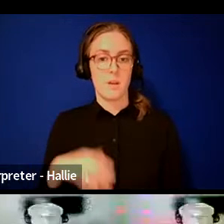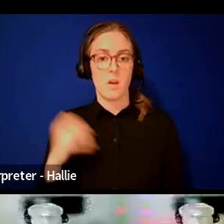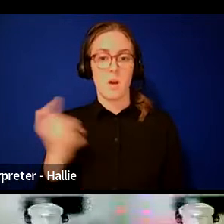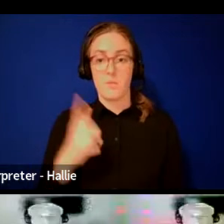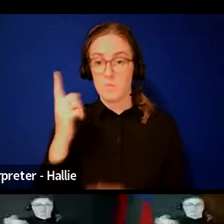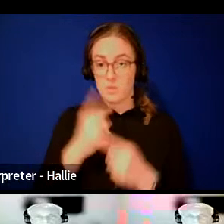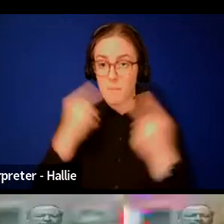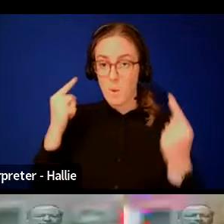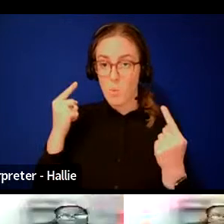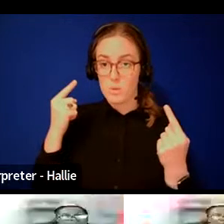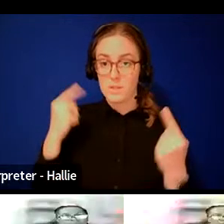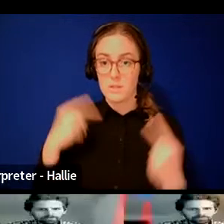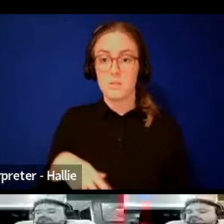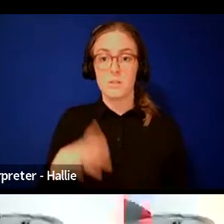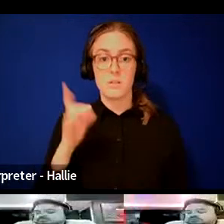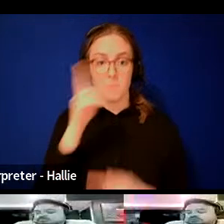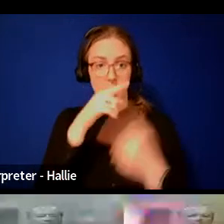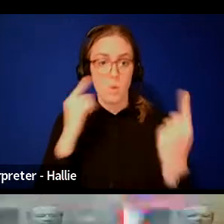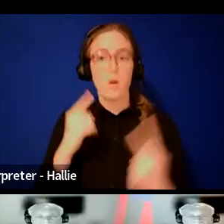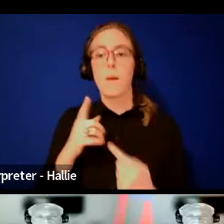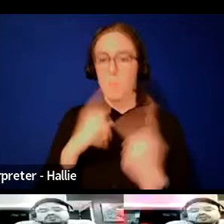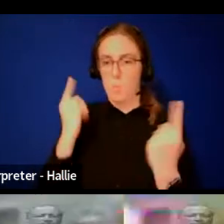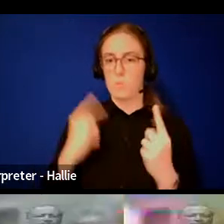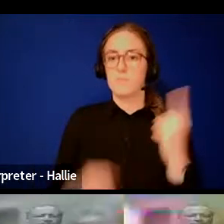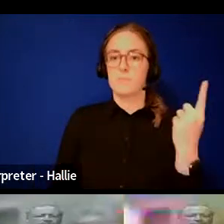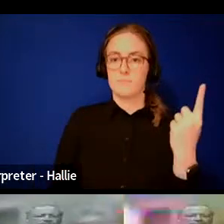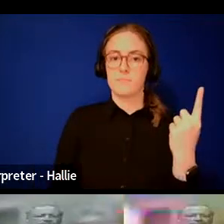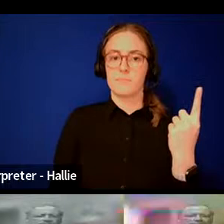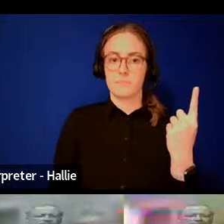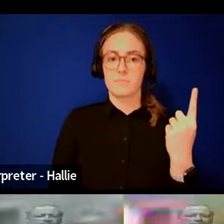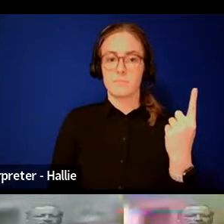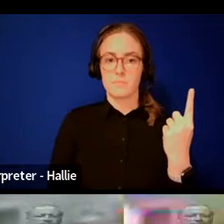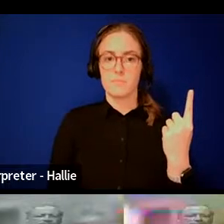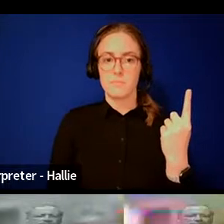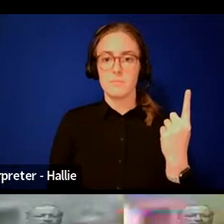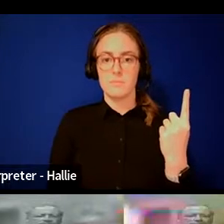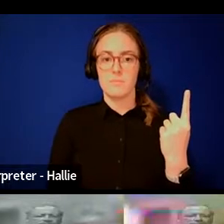Aye. All those Opposed. opposed? I oppose.